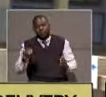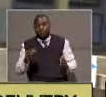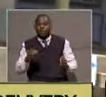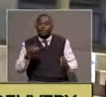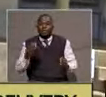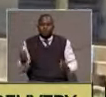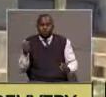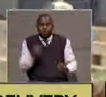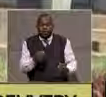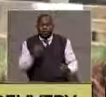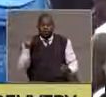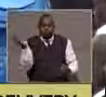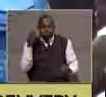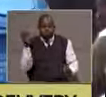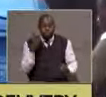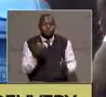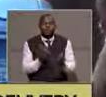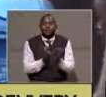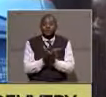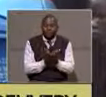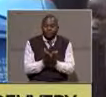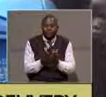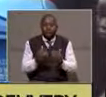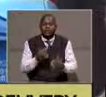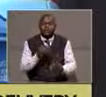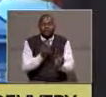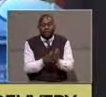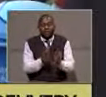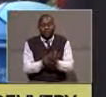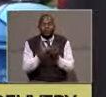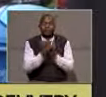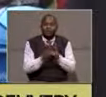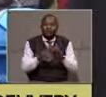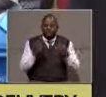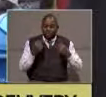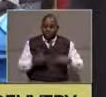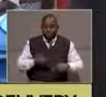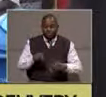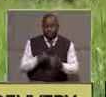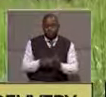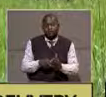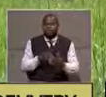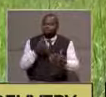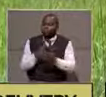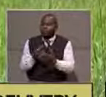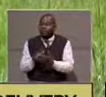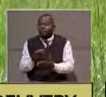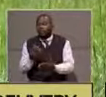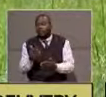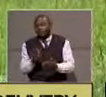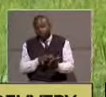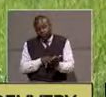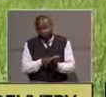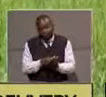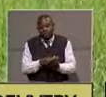hire public emergency care services. At Kabiramaido Health Center 4, the facility faces financial constraints to meet the costs